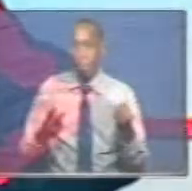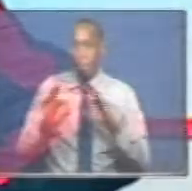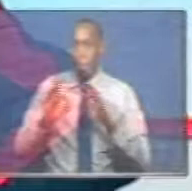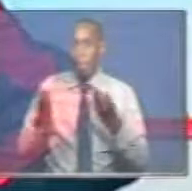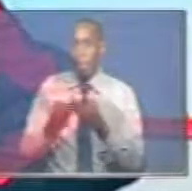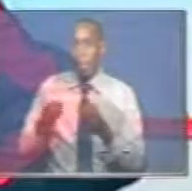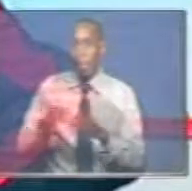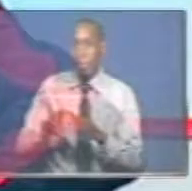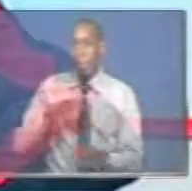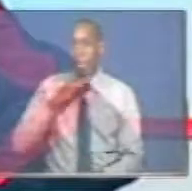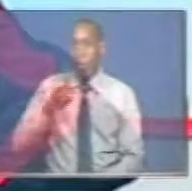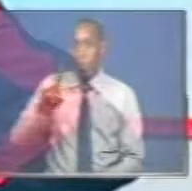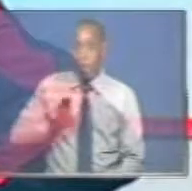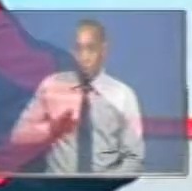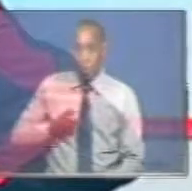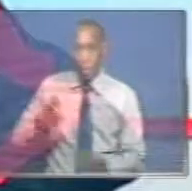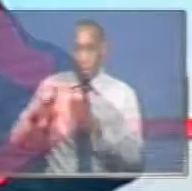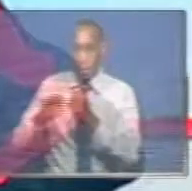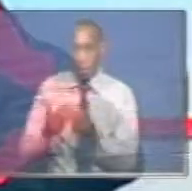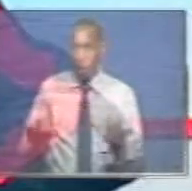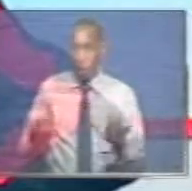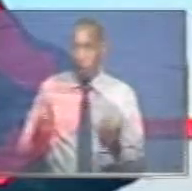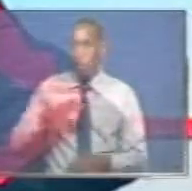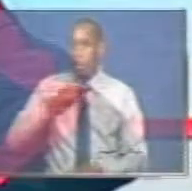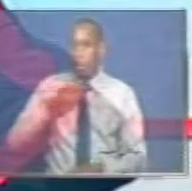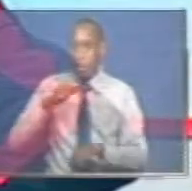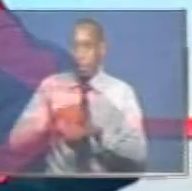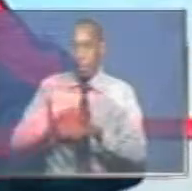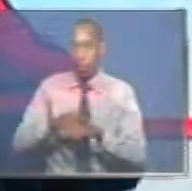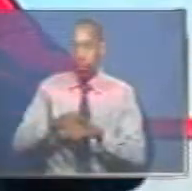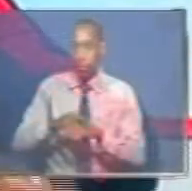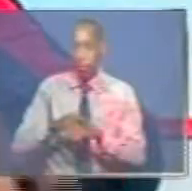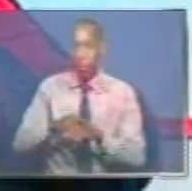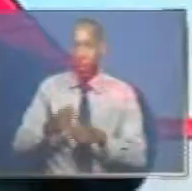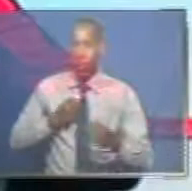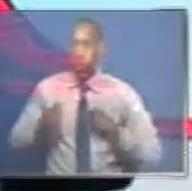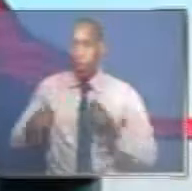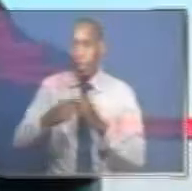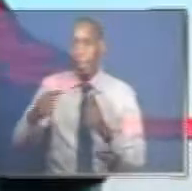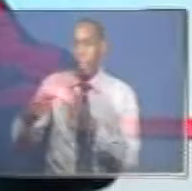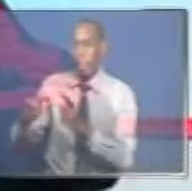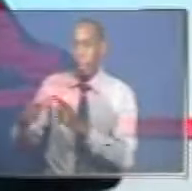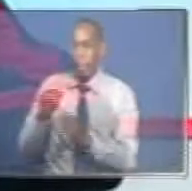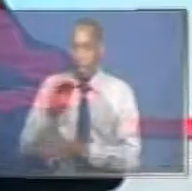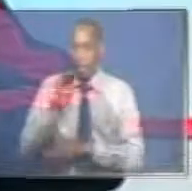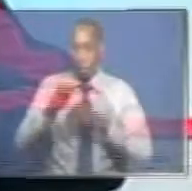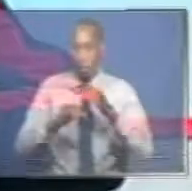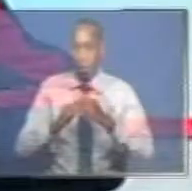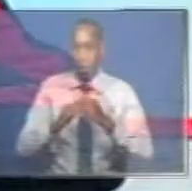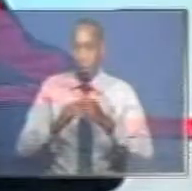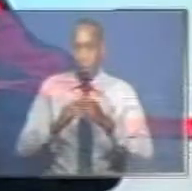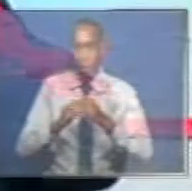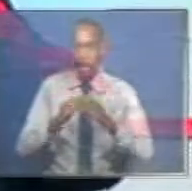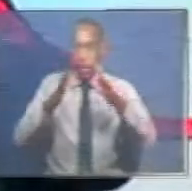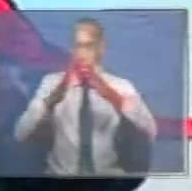members. Like one lady lost seven kids and the husband during the genocide. So Arsenal Rwanda had requested the entire Arsenal